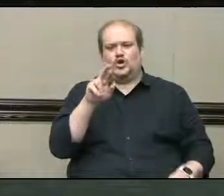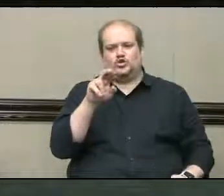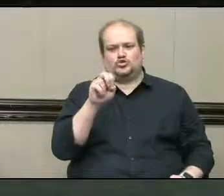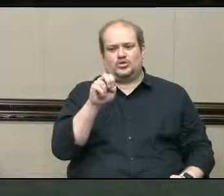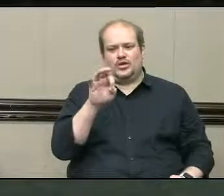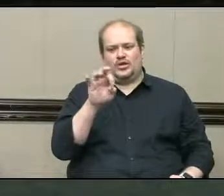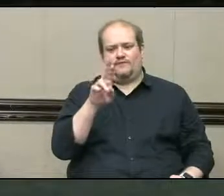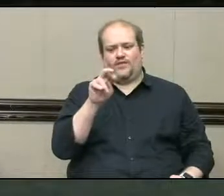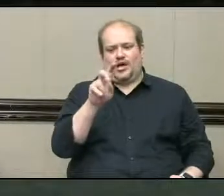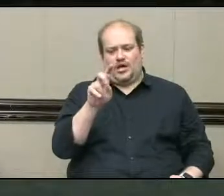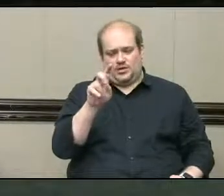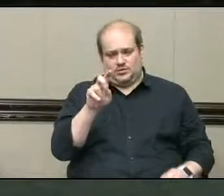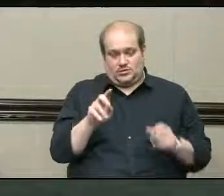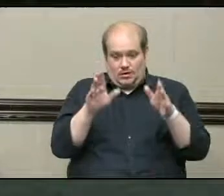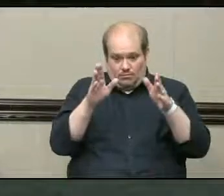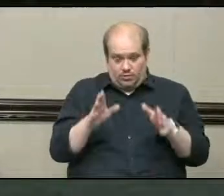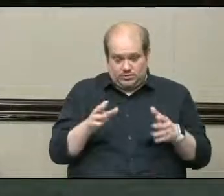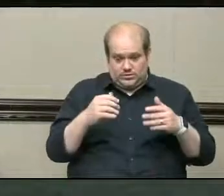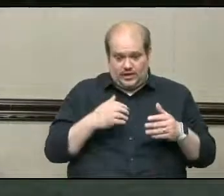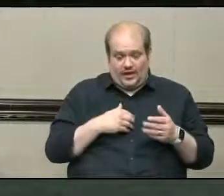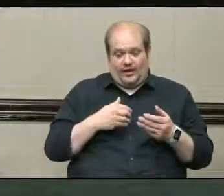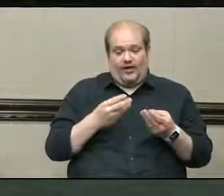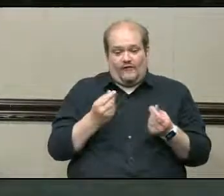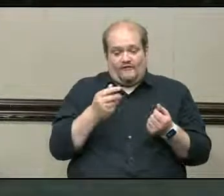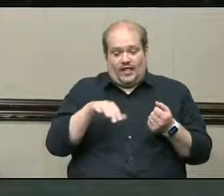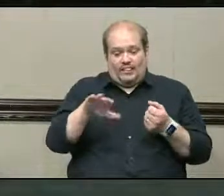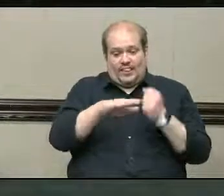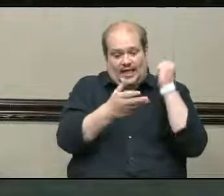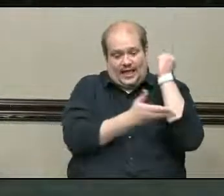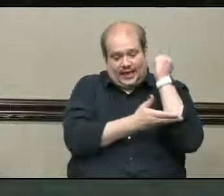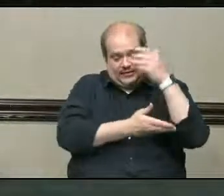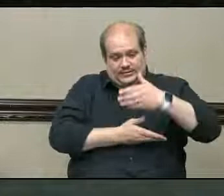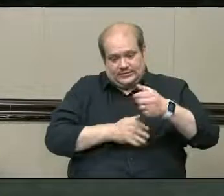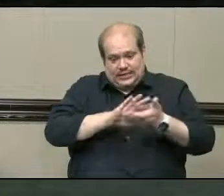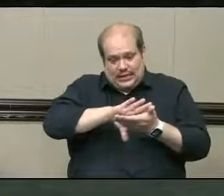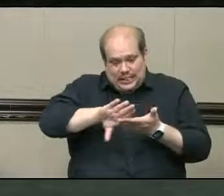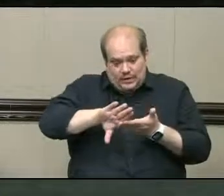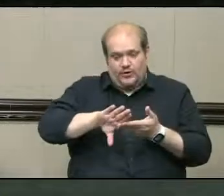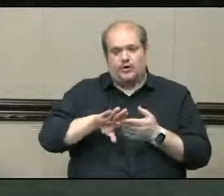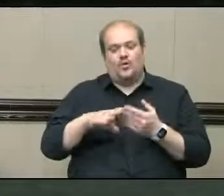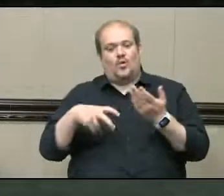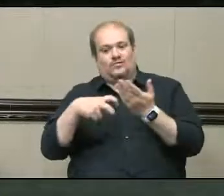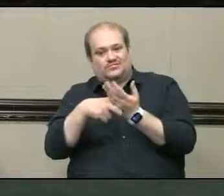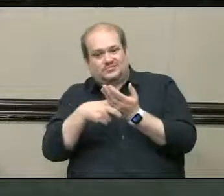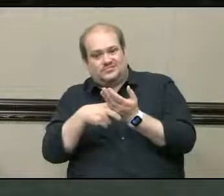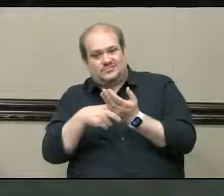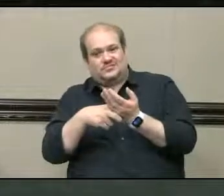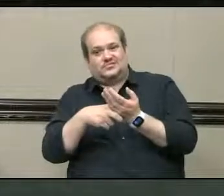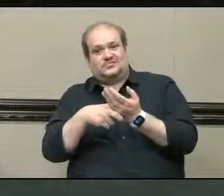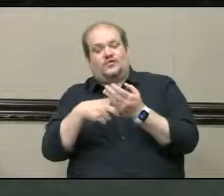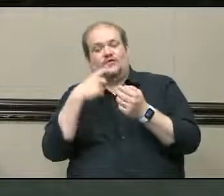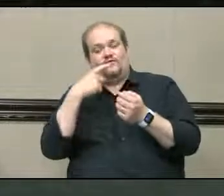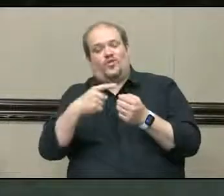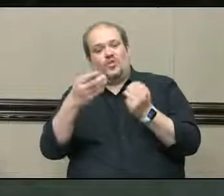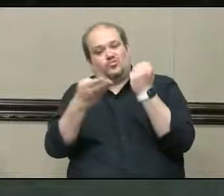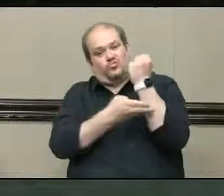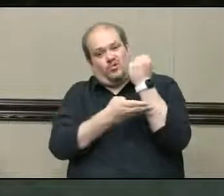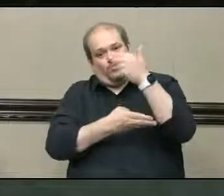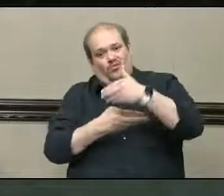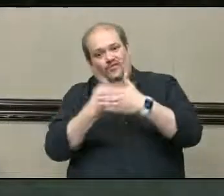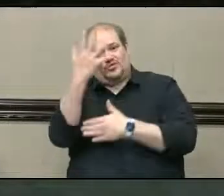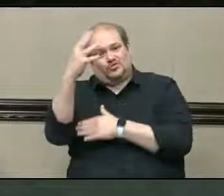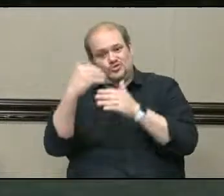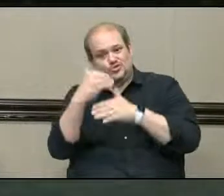Whenever somebody had a land clearing or an infraction that we cited somebody on for removal of trees, it was specific